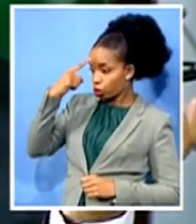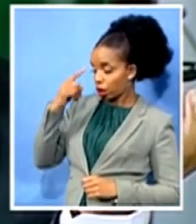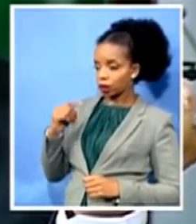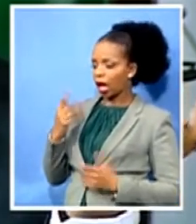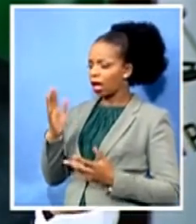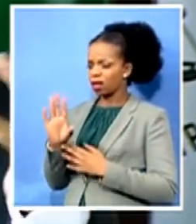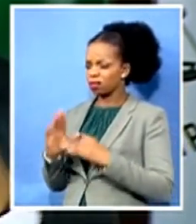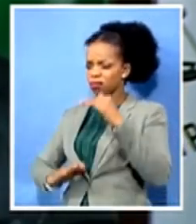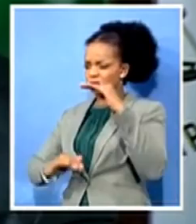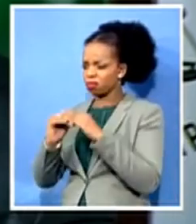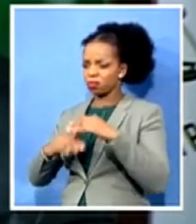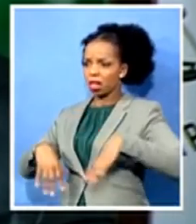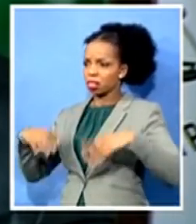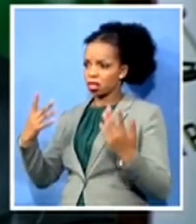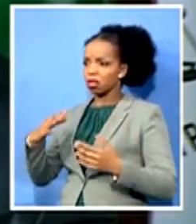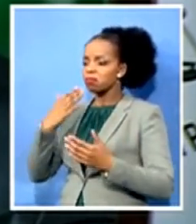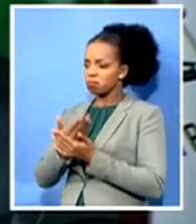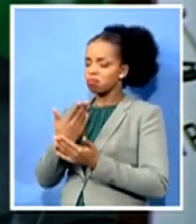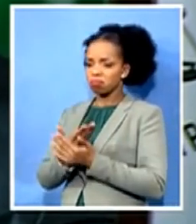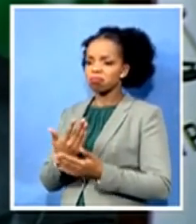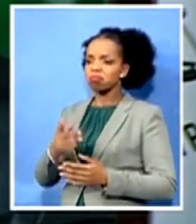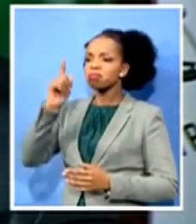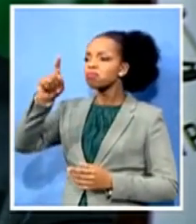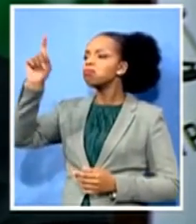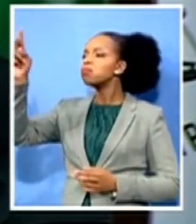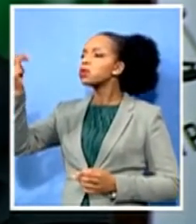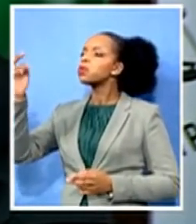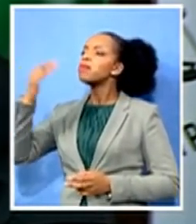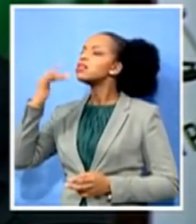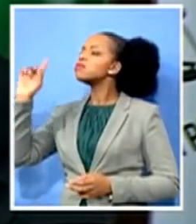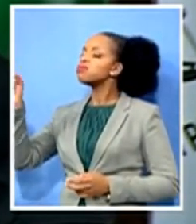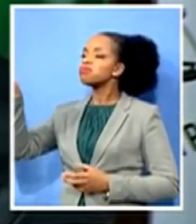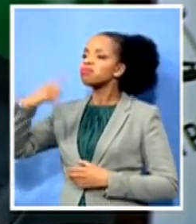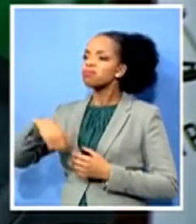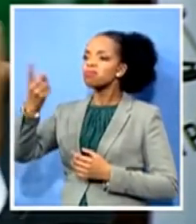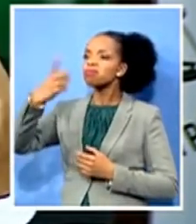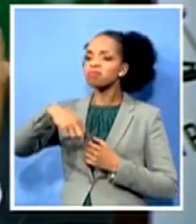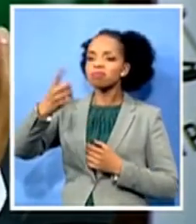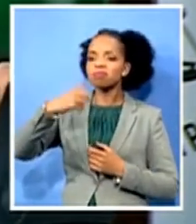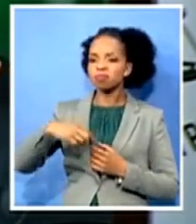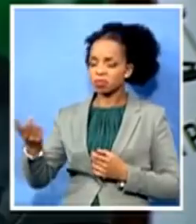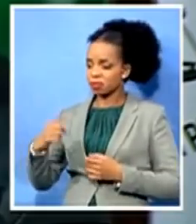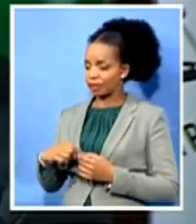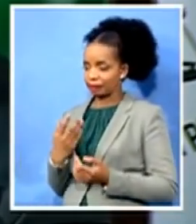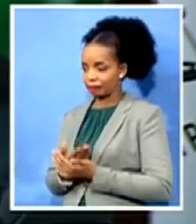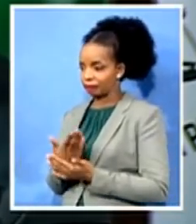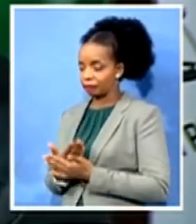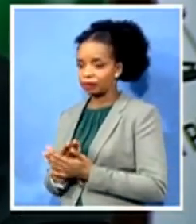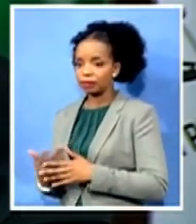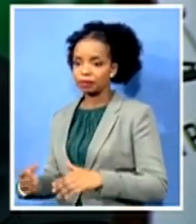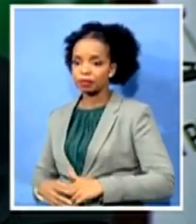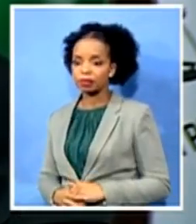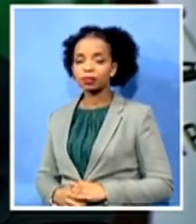database and bring in into the database other